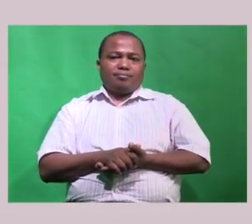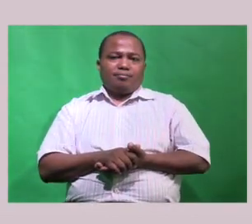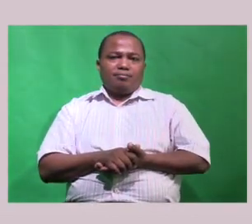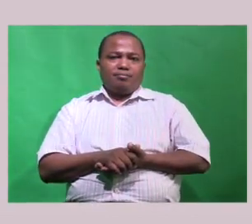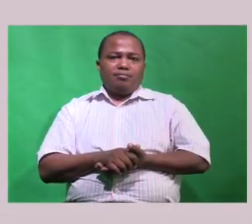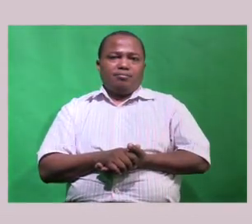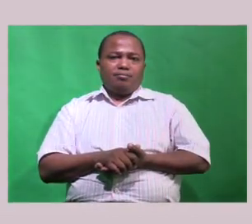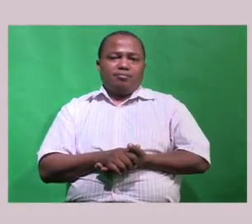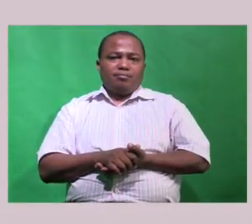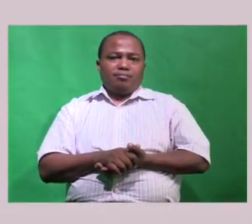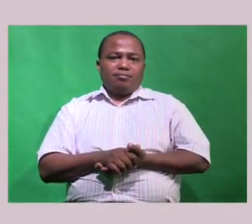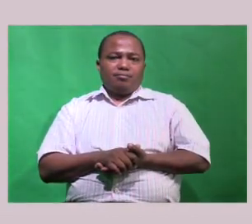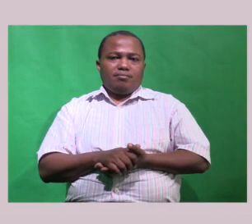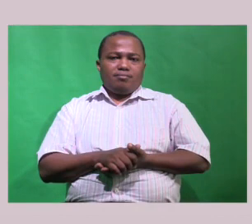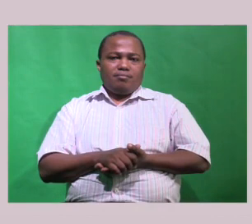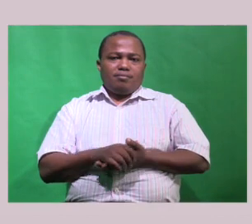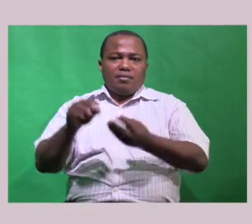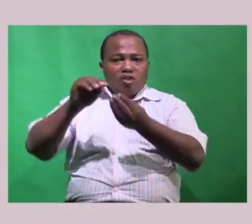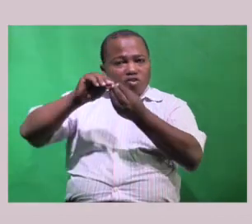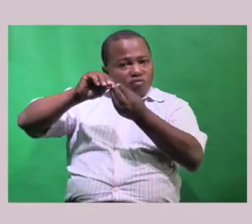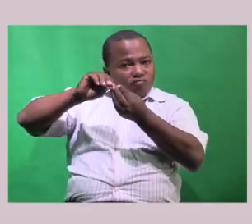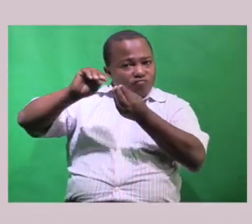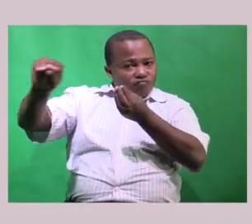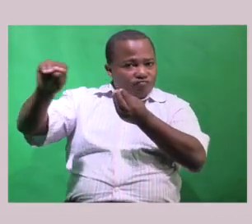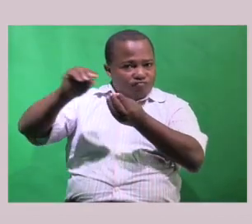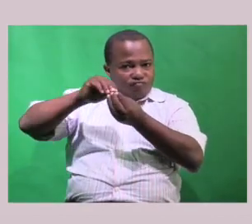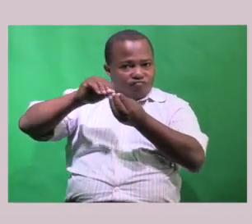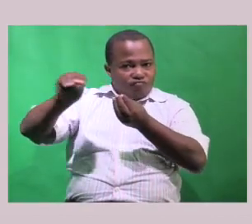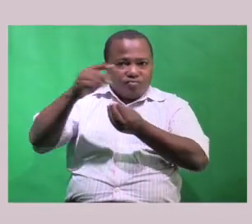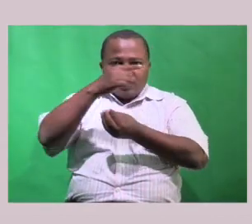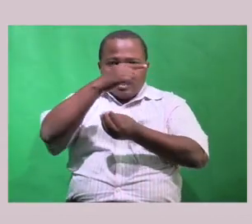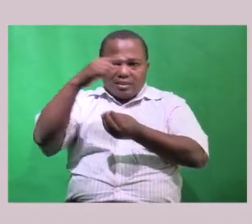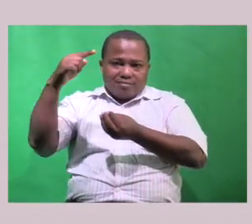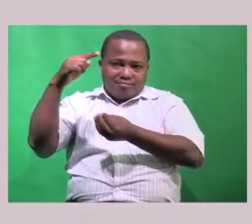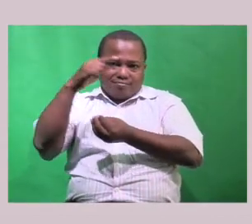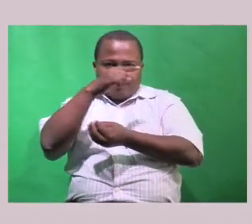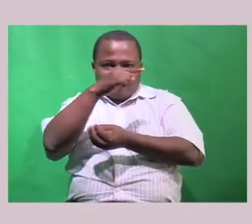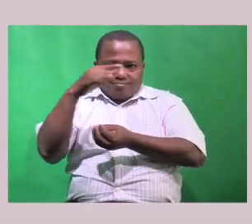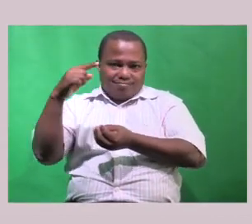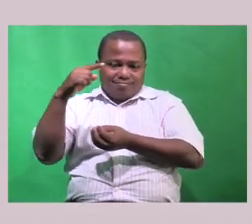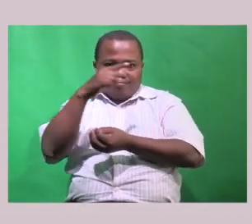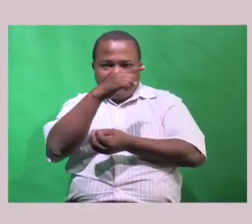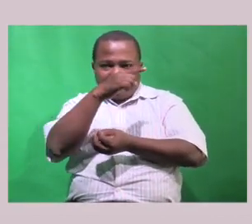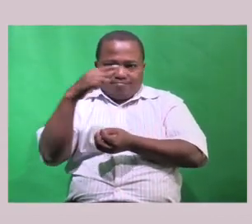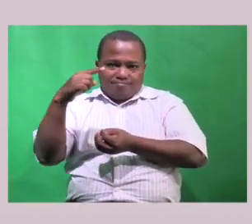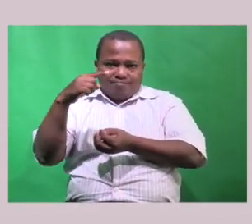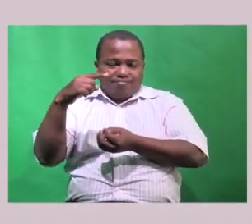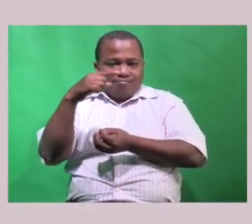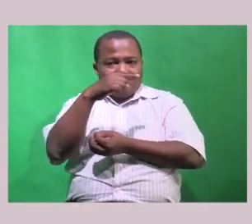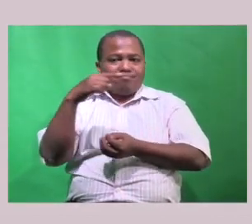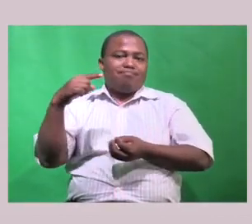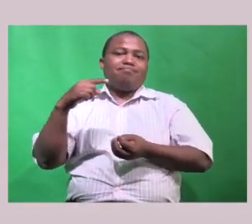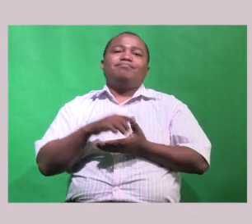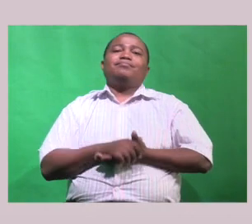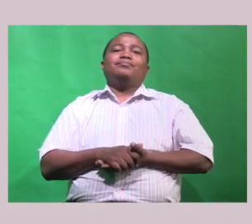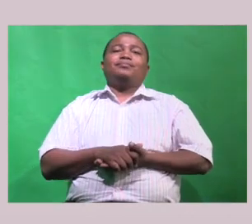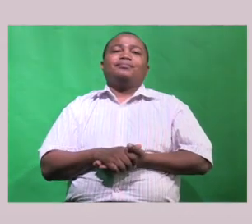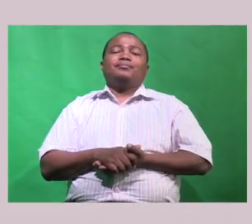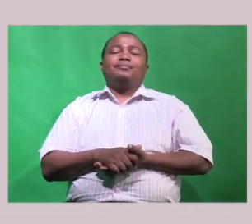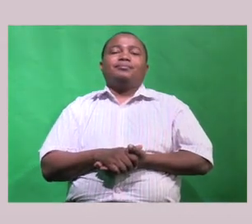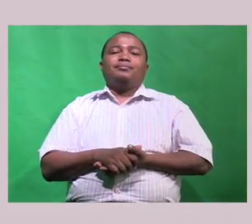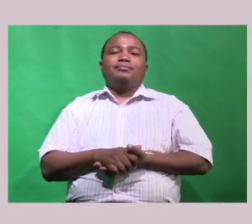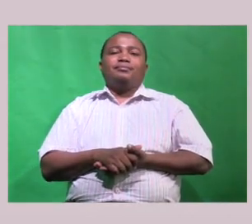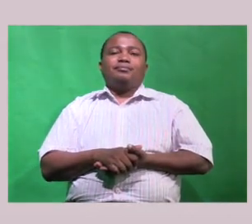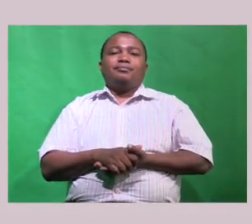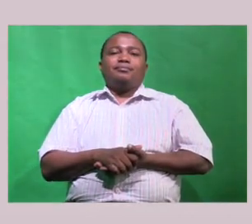4 minus 0 you got 4. 9 minus 2 you got 7.